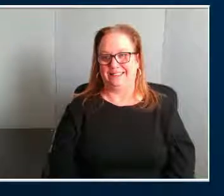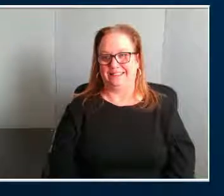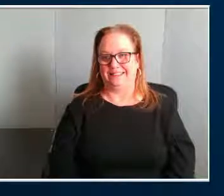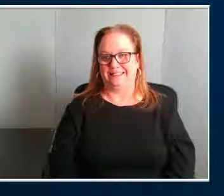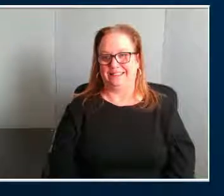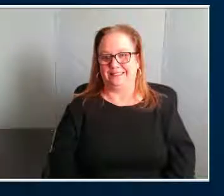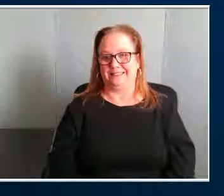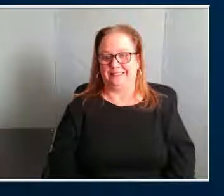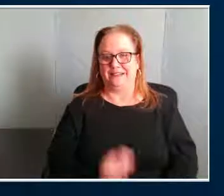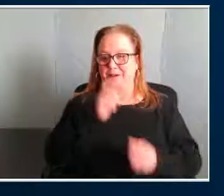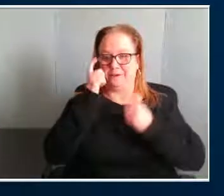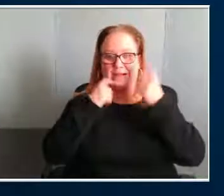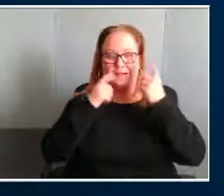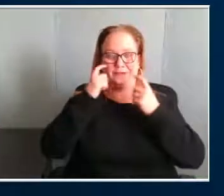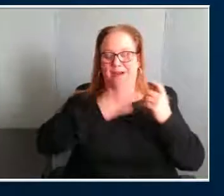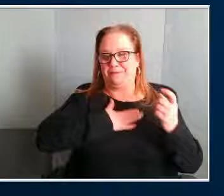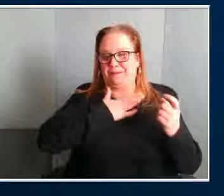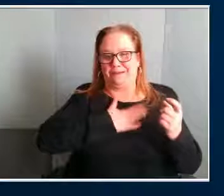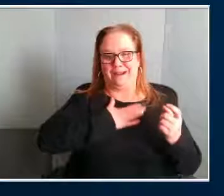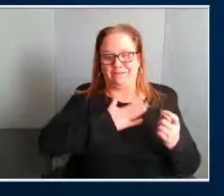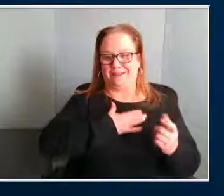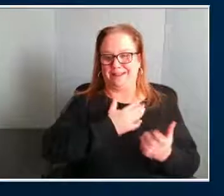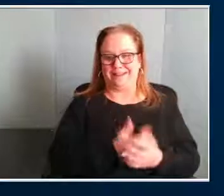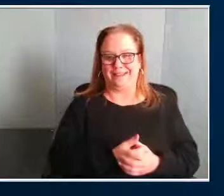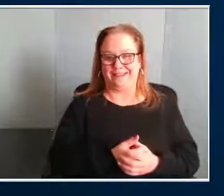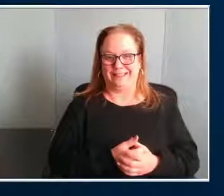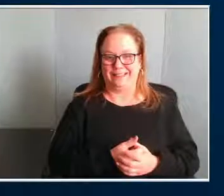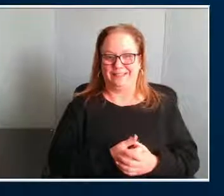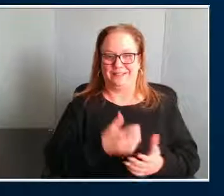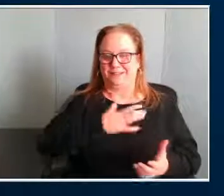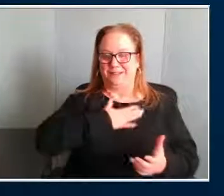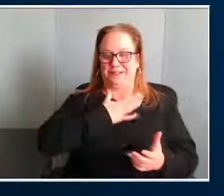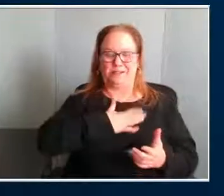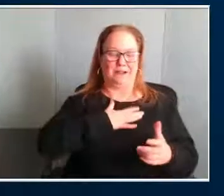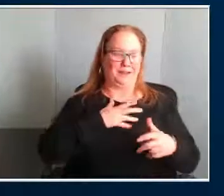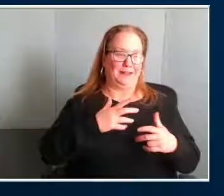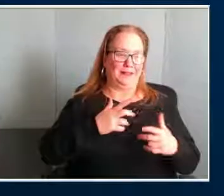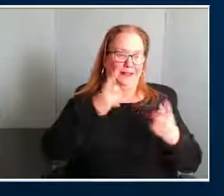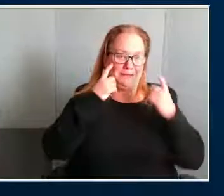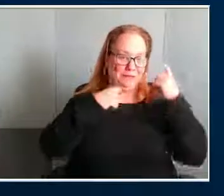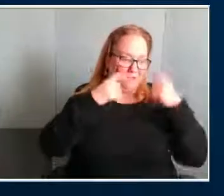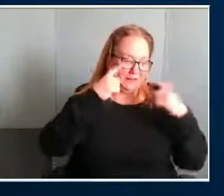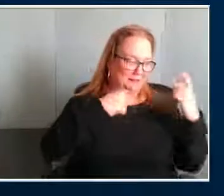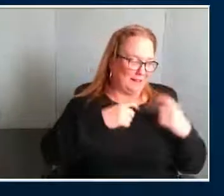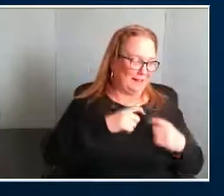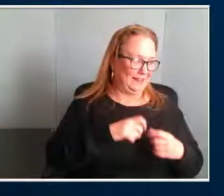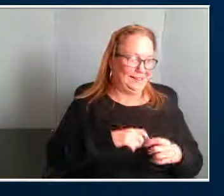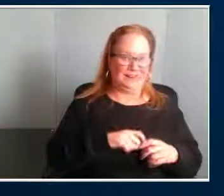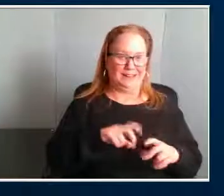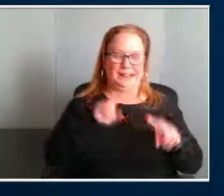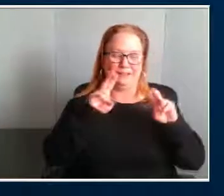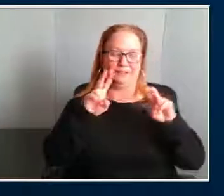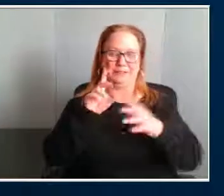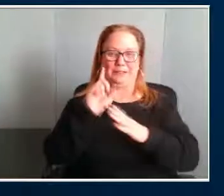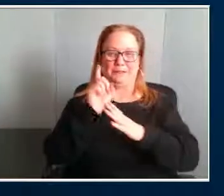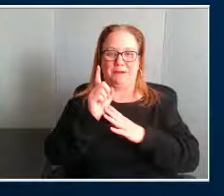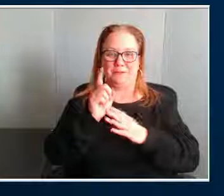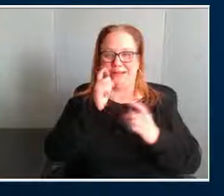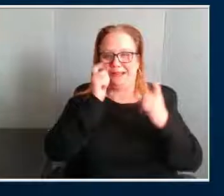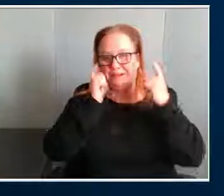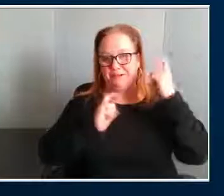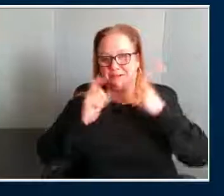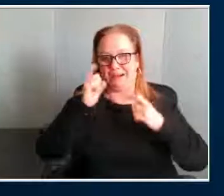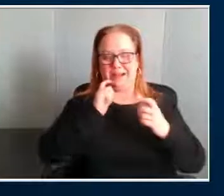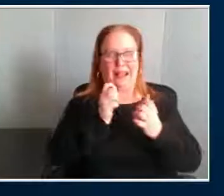I don't think we cried. We were happy. You're also happy, man. I would have been like bawling like a baby watching that whole moment, thinking about all that may